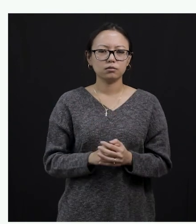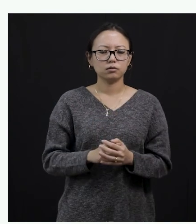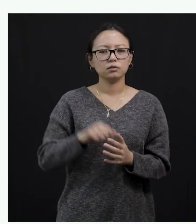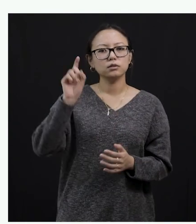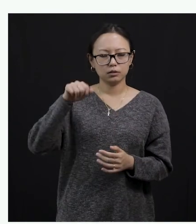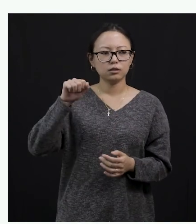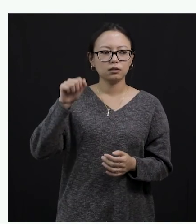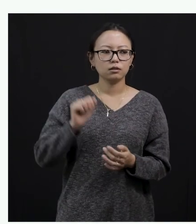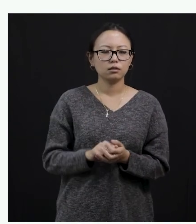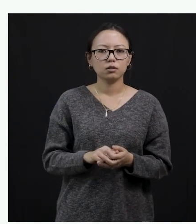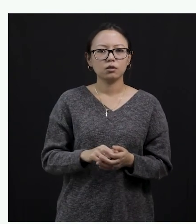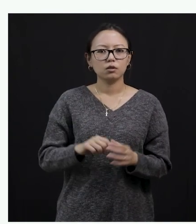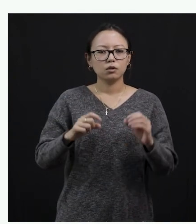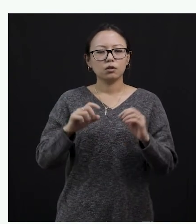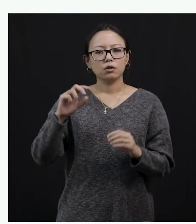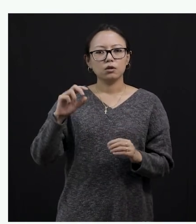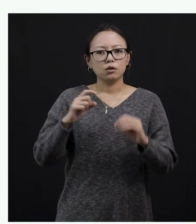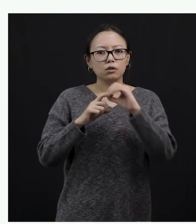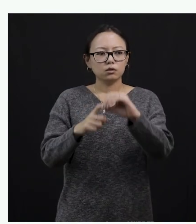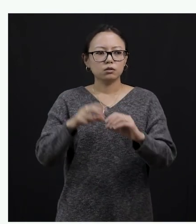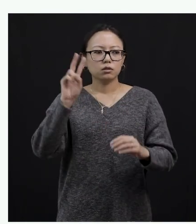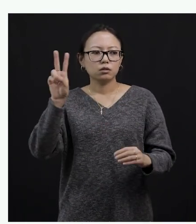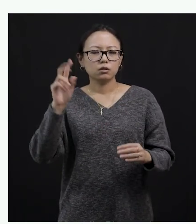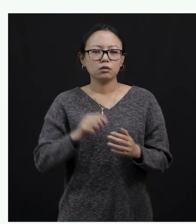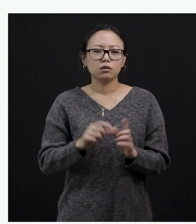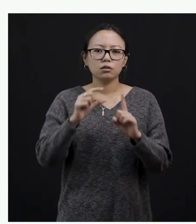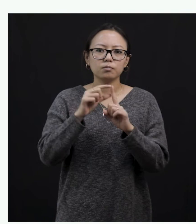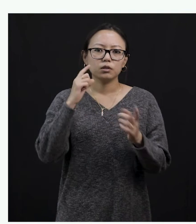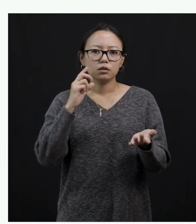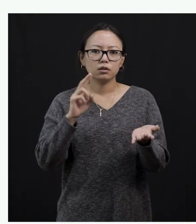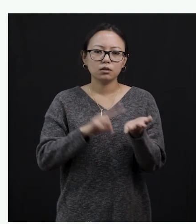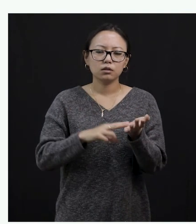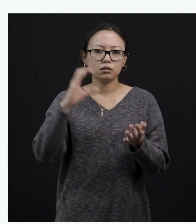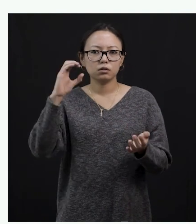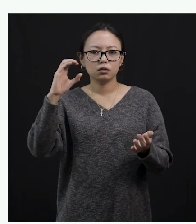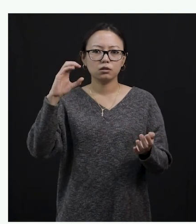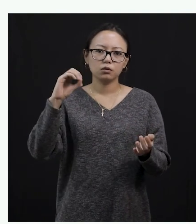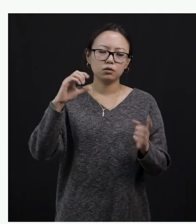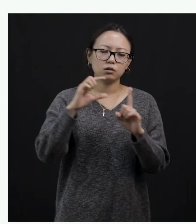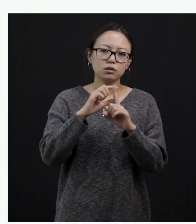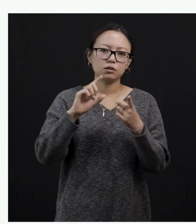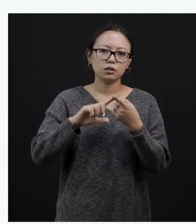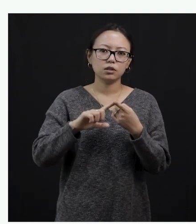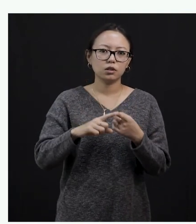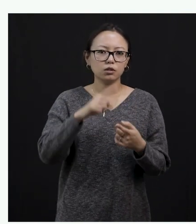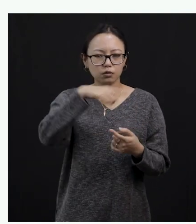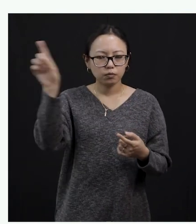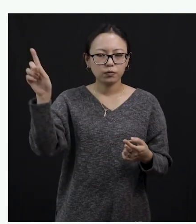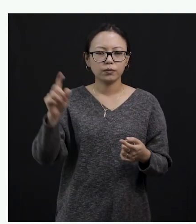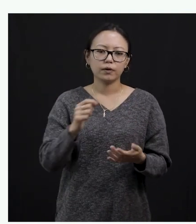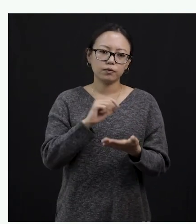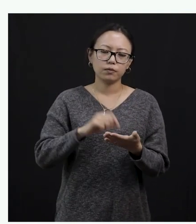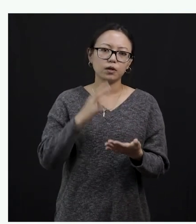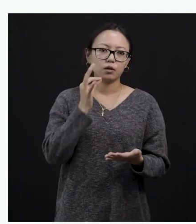write the PIN code and address carefully. I've explained to you, and it's correct, right? The answer is true. Three,